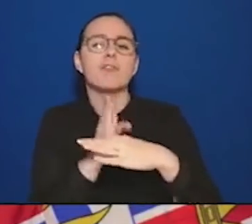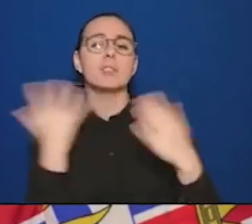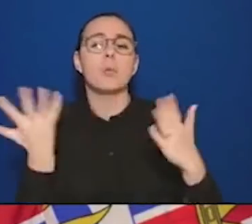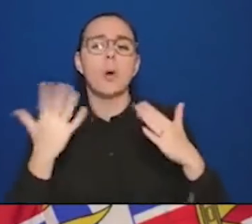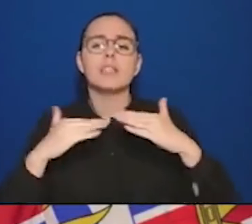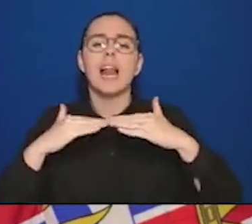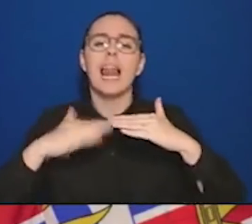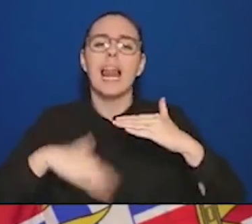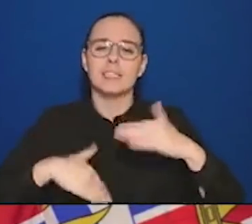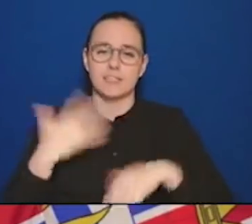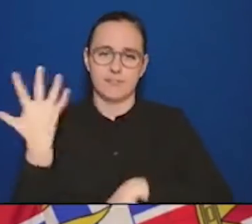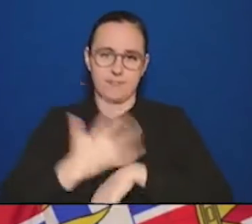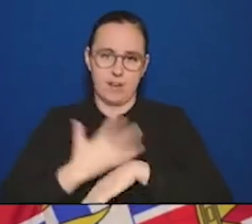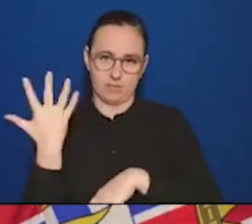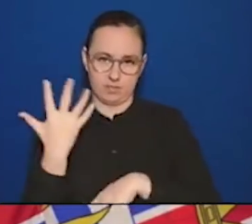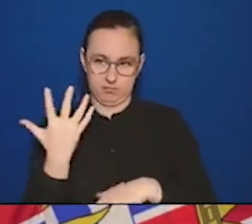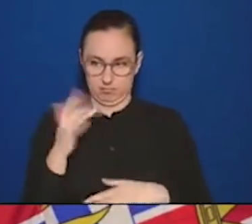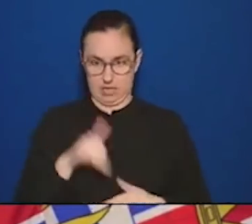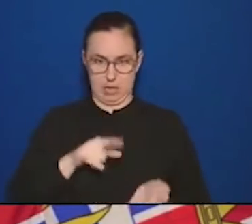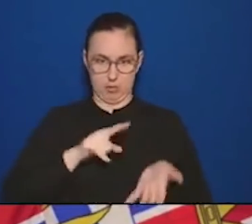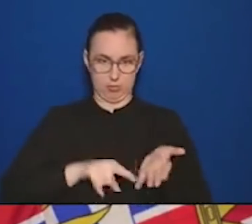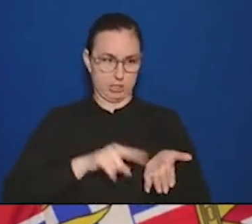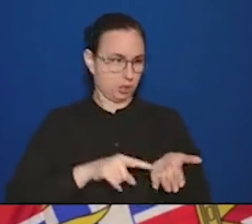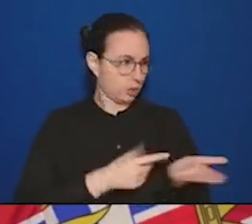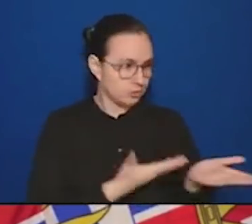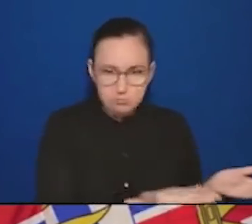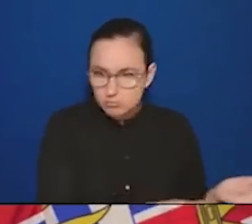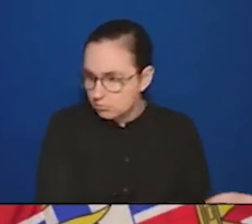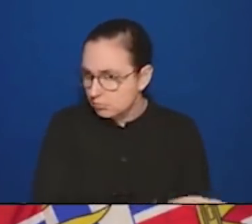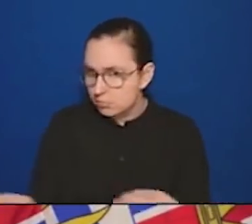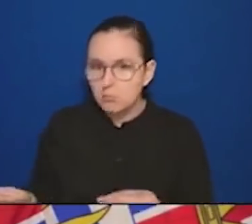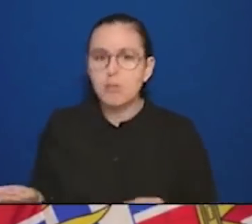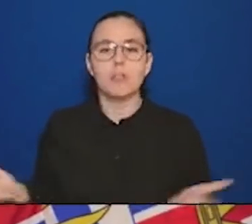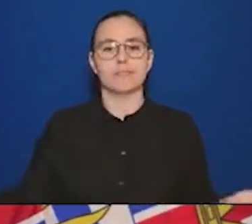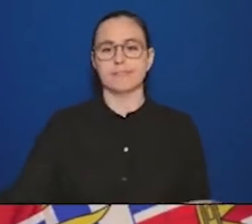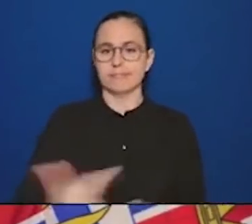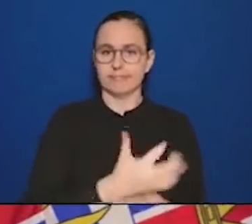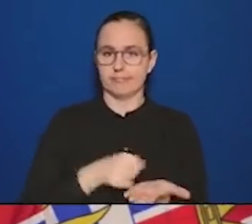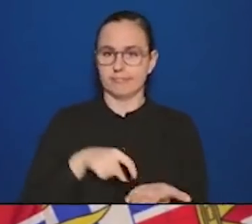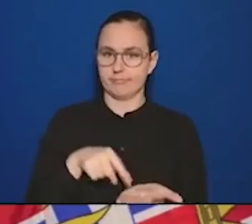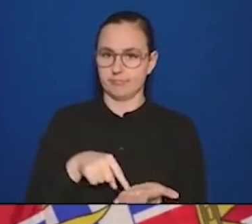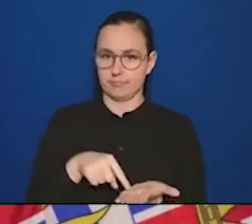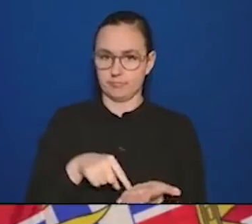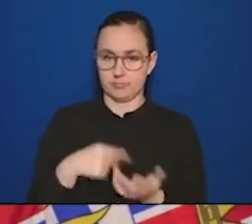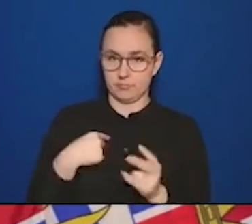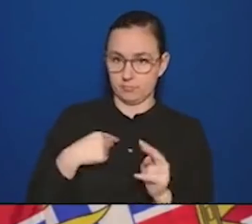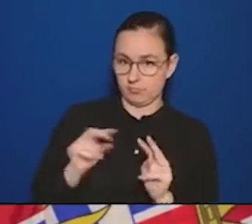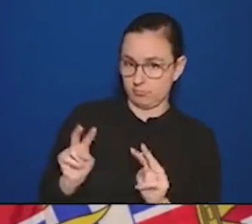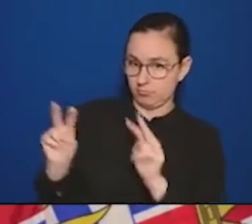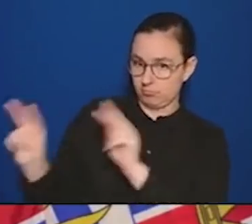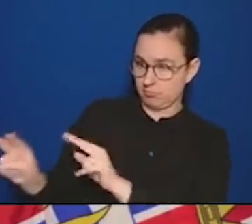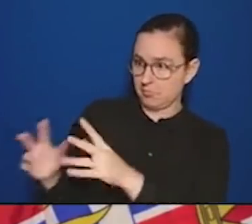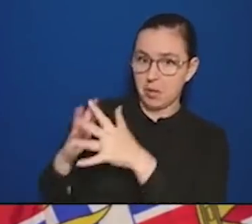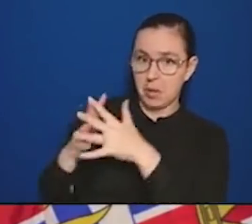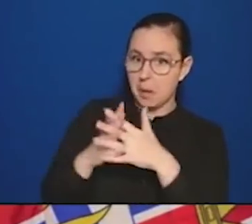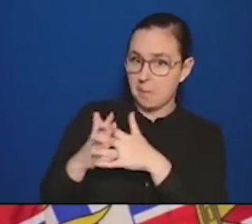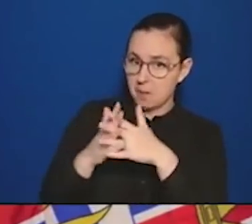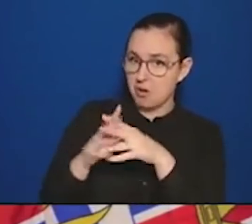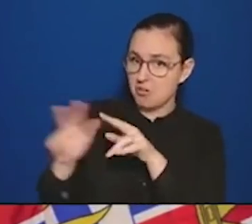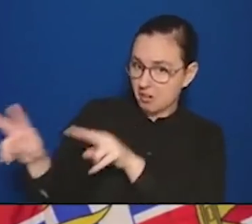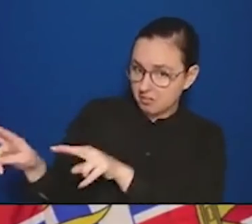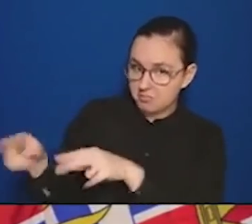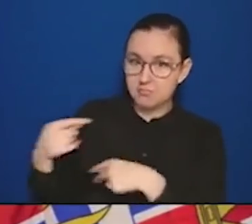other jurisdictions, when we looked around on other North American jurisdictions in Europe, they